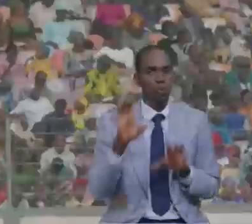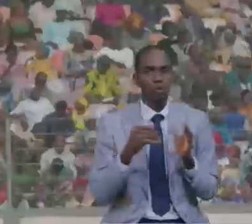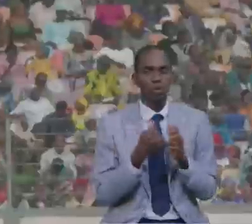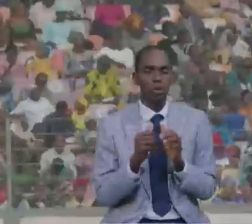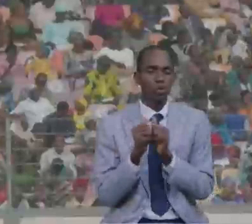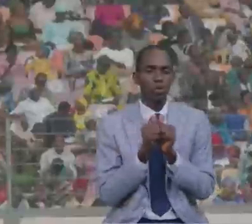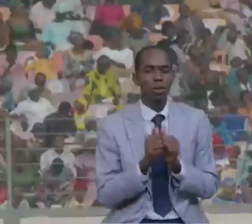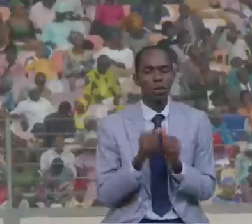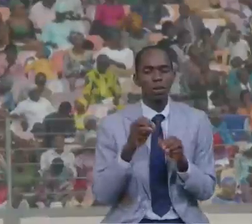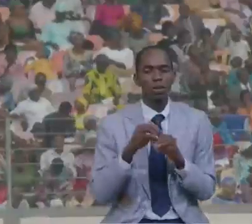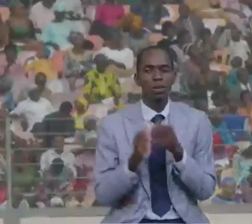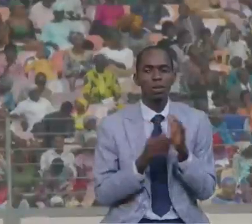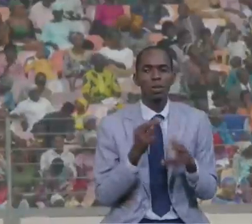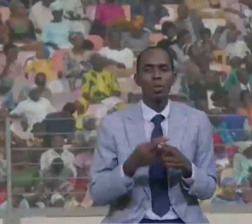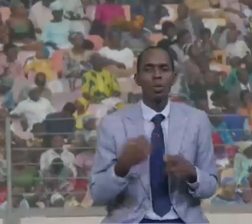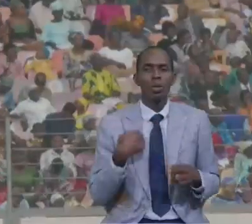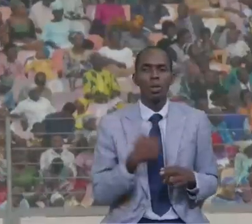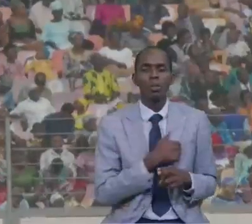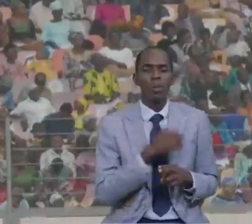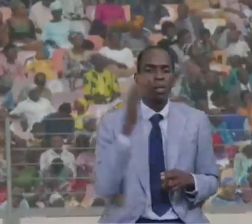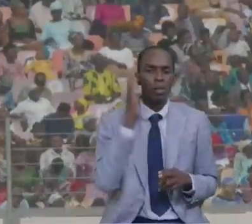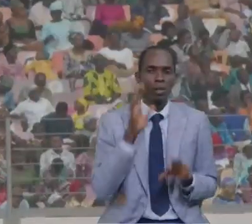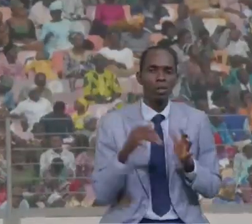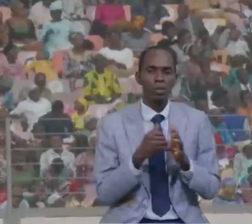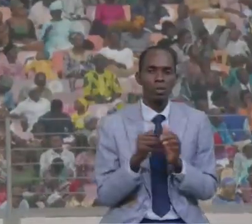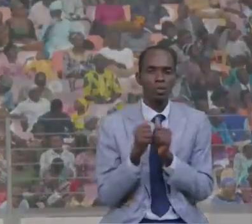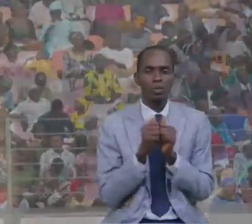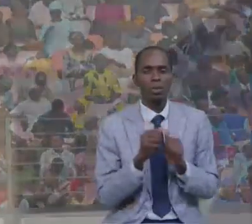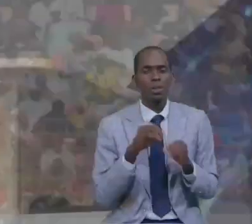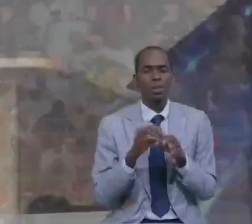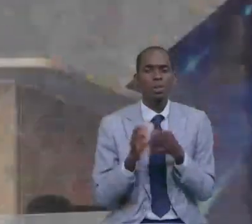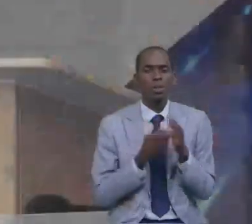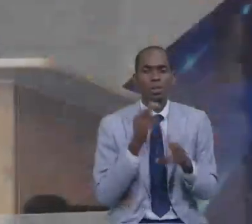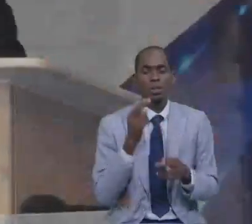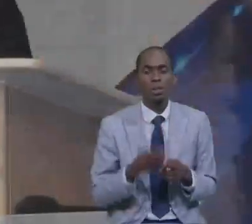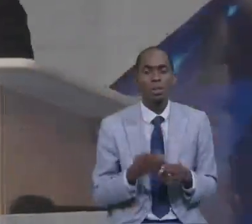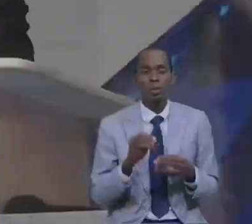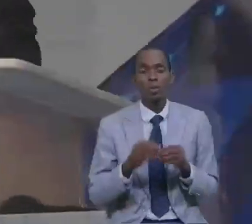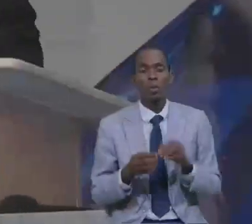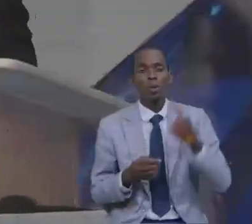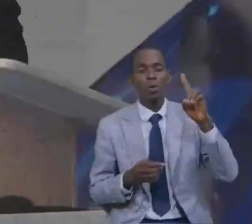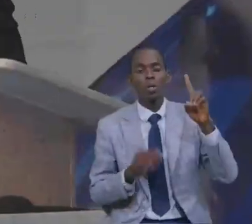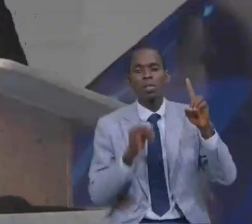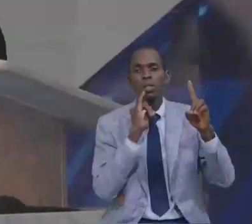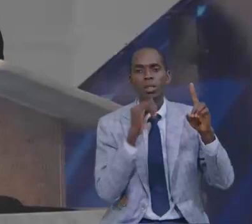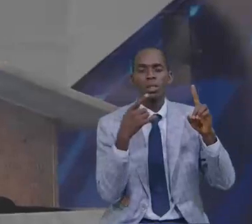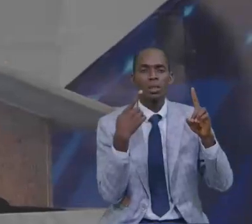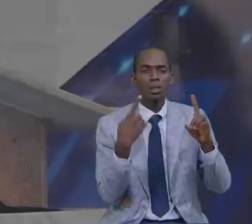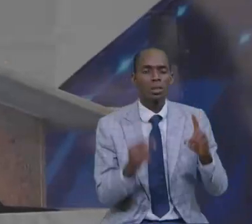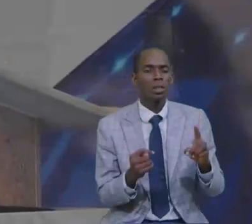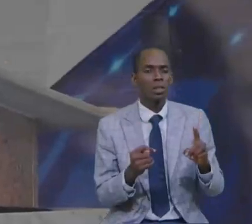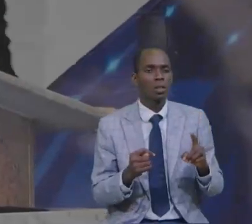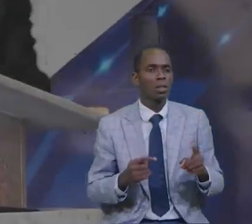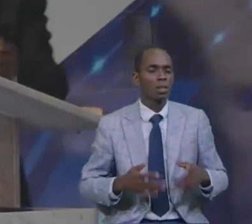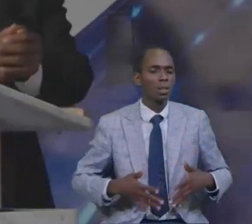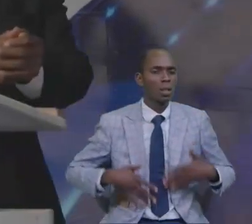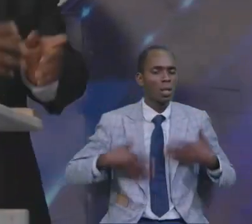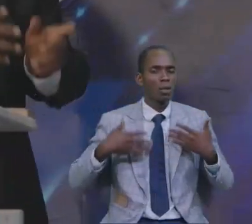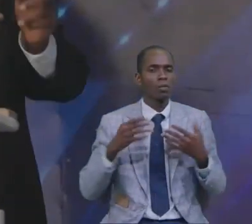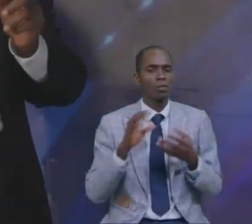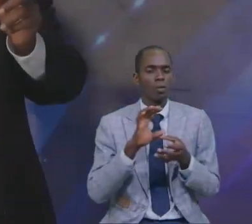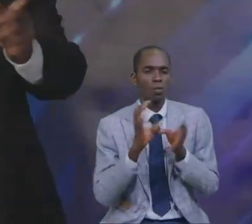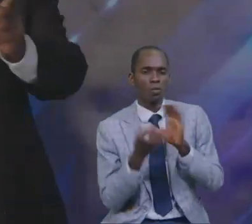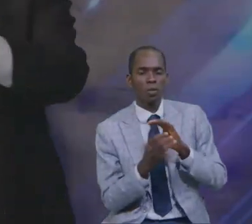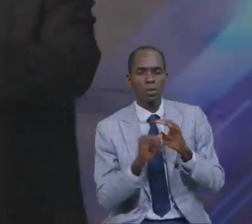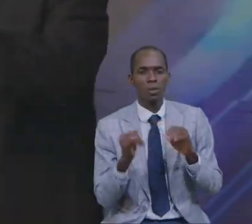life converting salvation that we have by personal faith. Number two